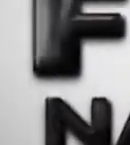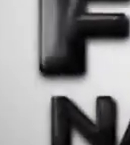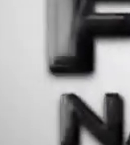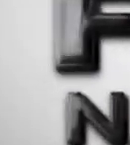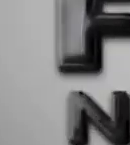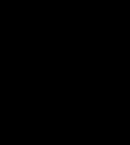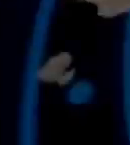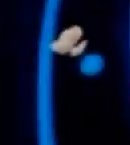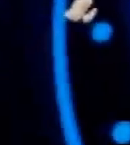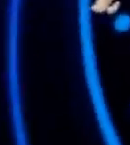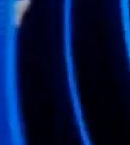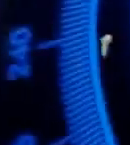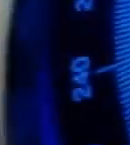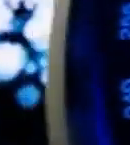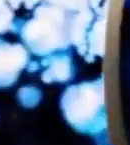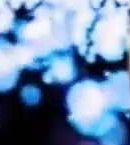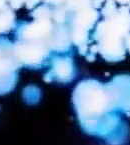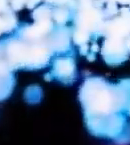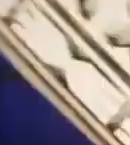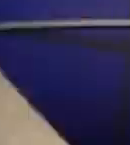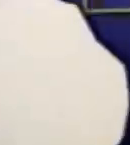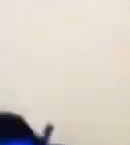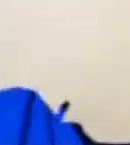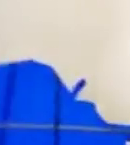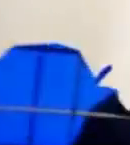Radio Fijian nandop.